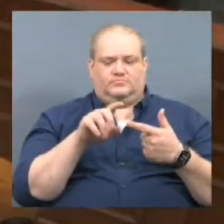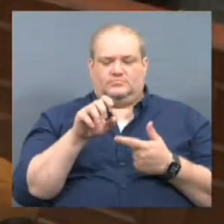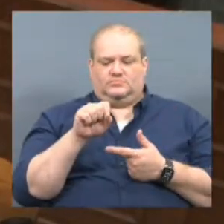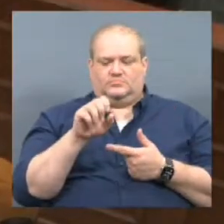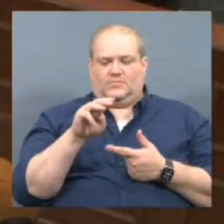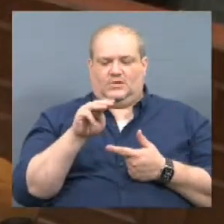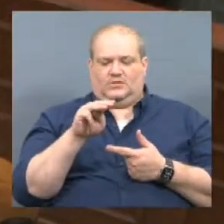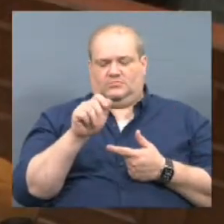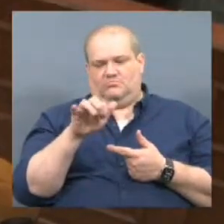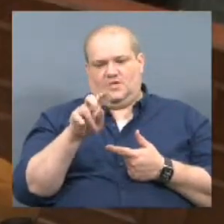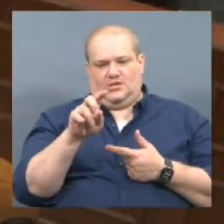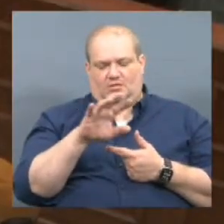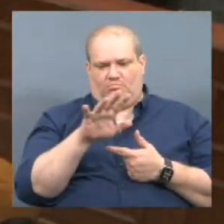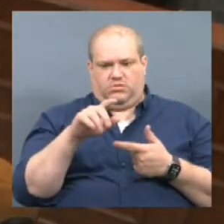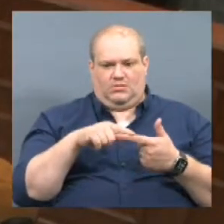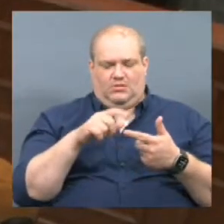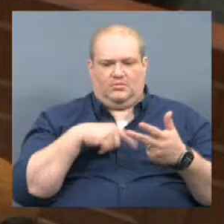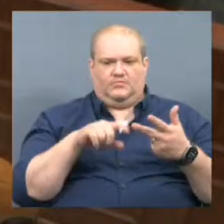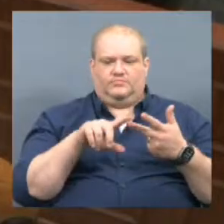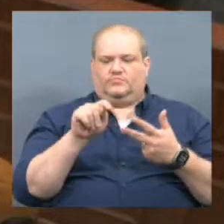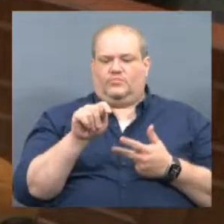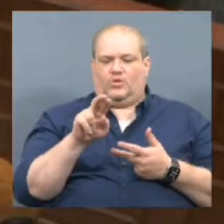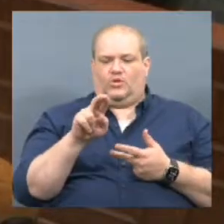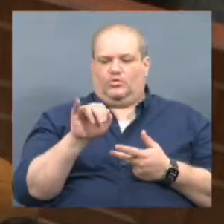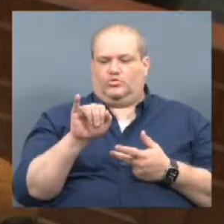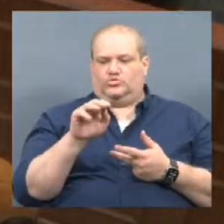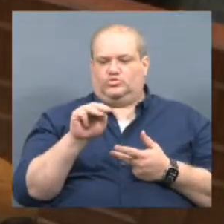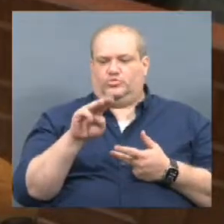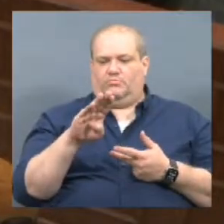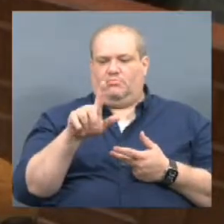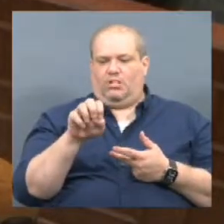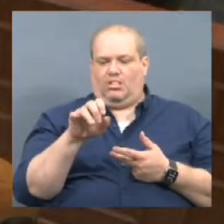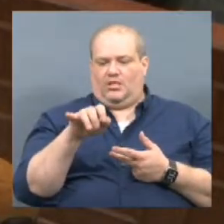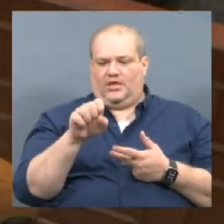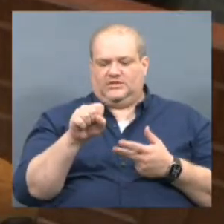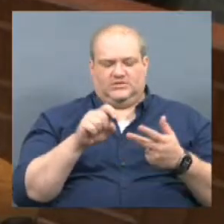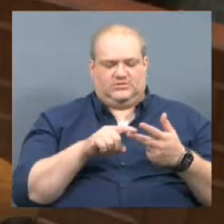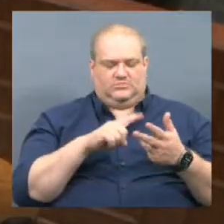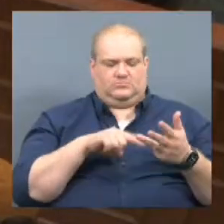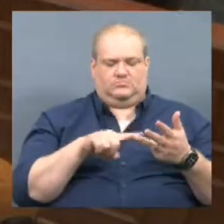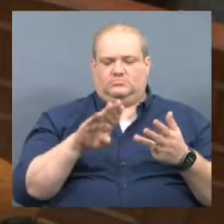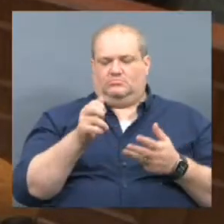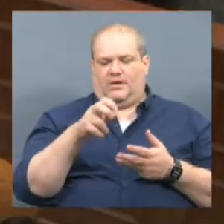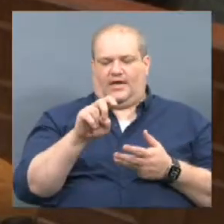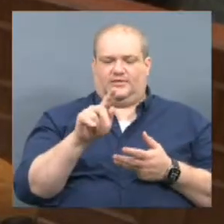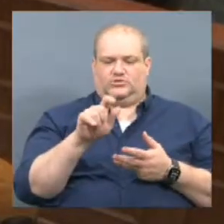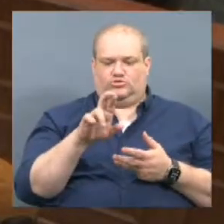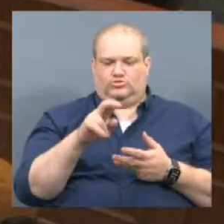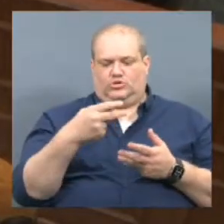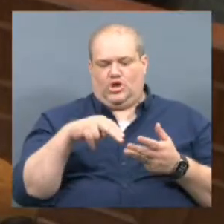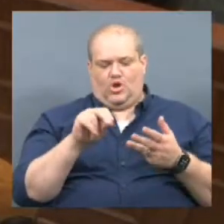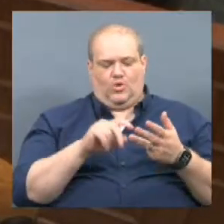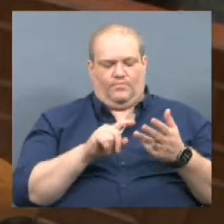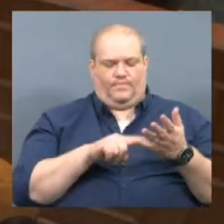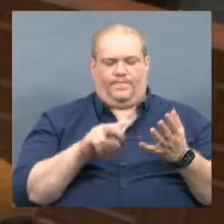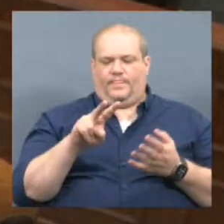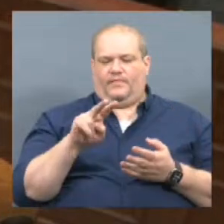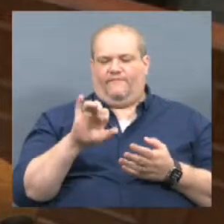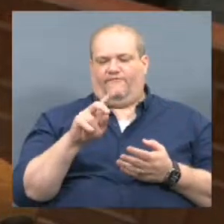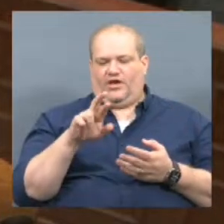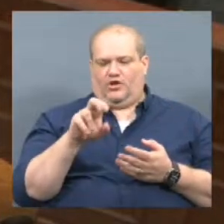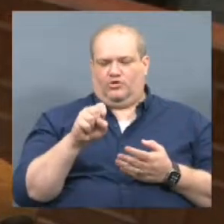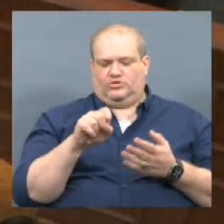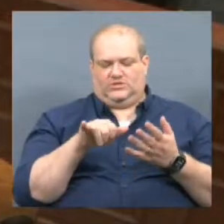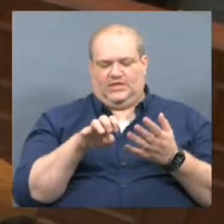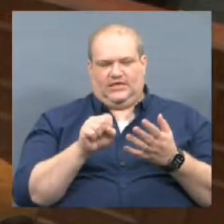Samad, is absent. Trimble, Yes. Baxter, No. Vickers.